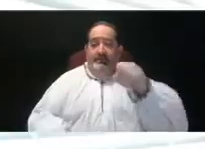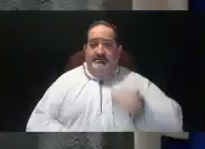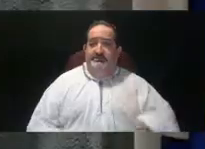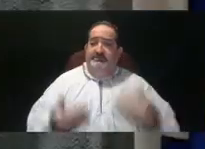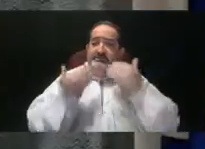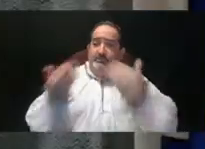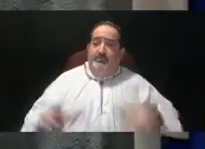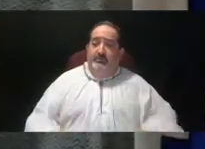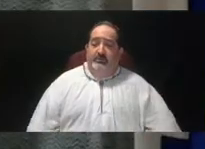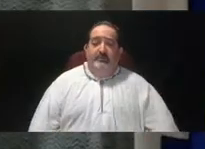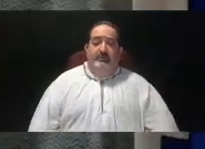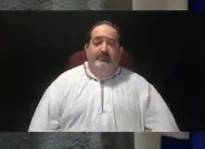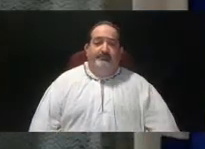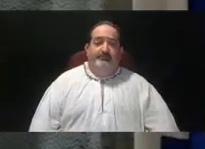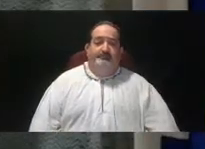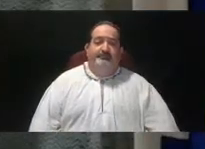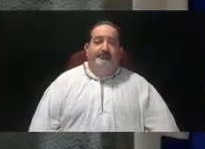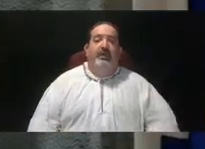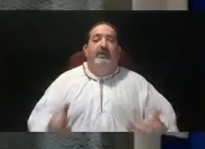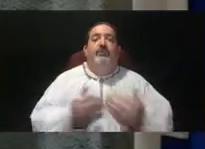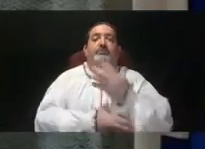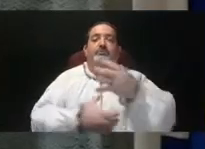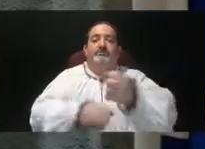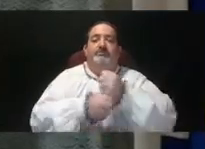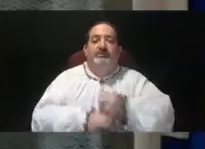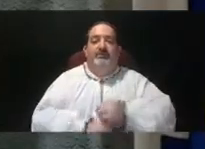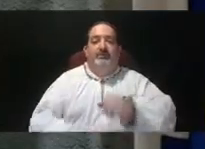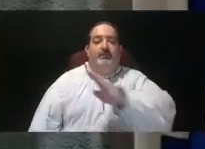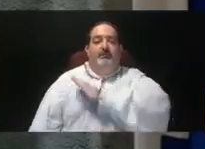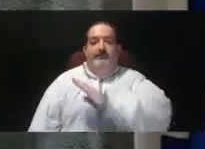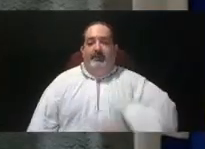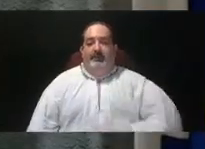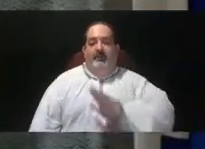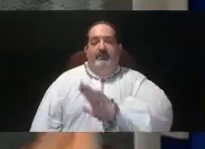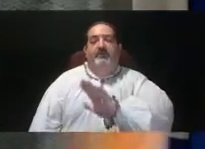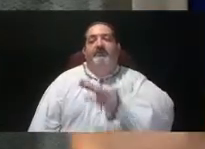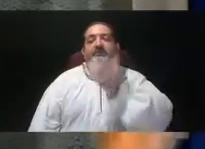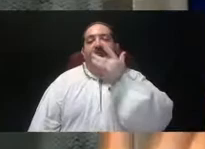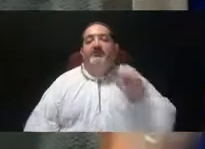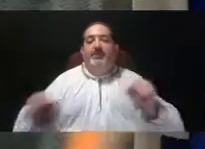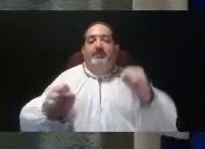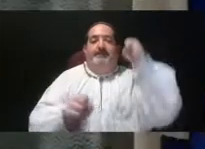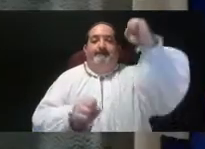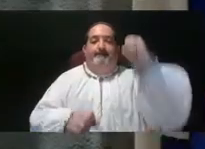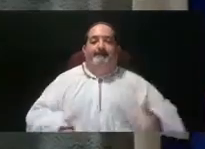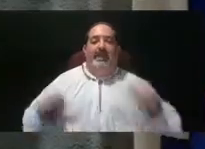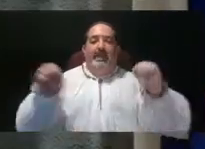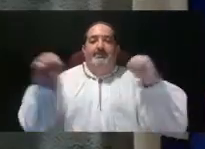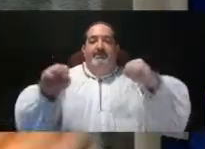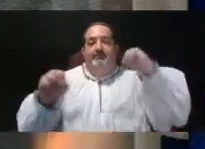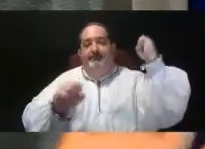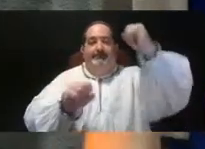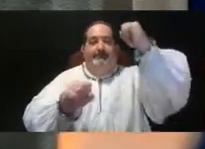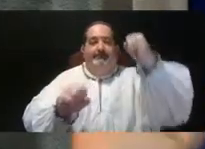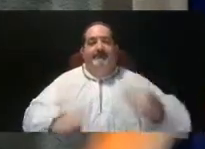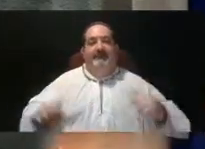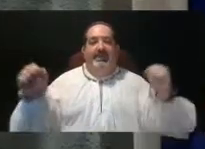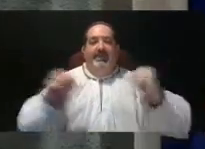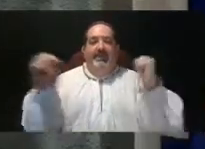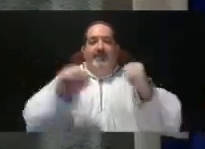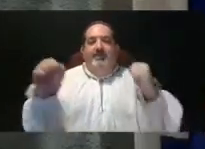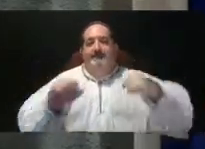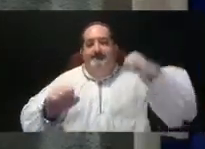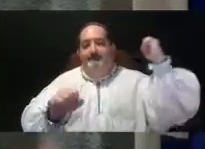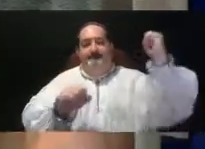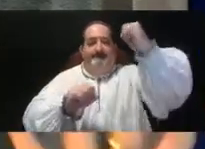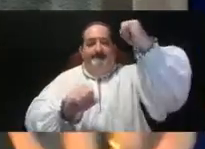Thank you. For the newest recipients of the Baron's favor, hip hip, hip hip,